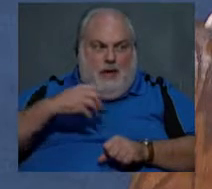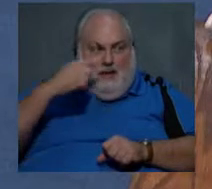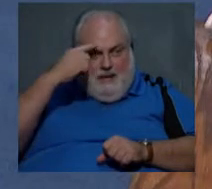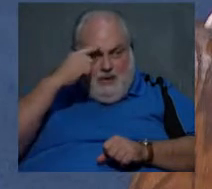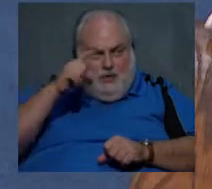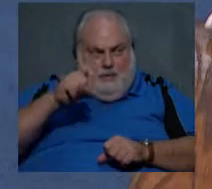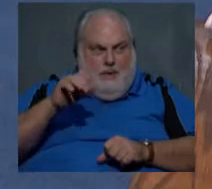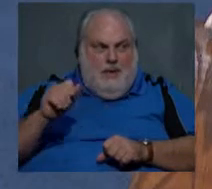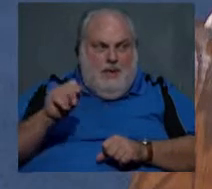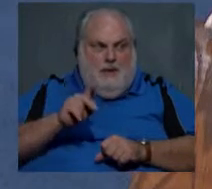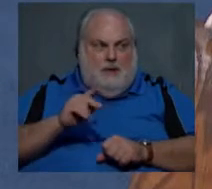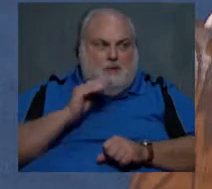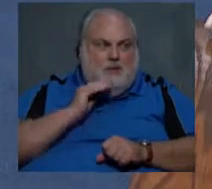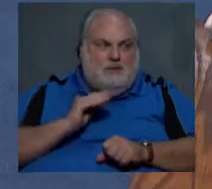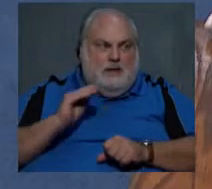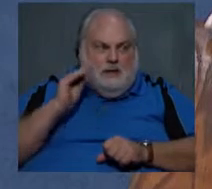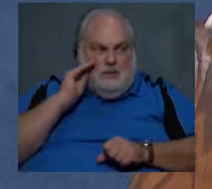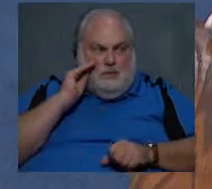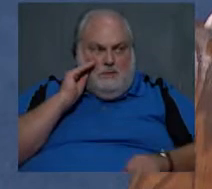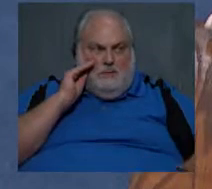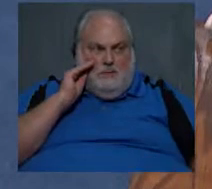be converted back to residential.